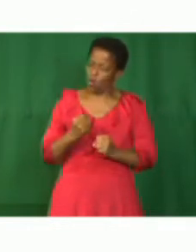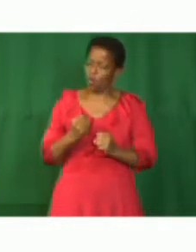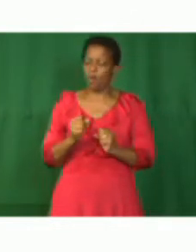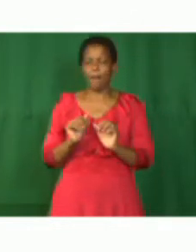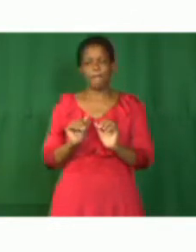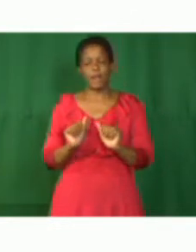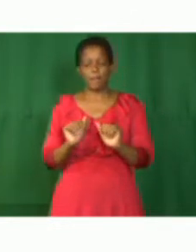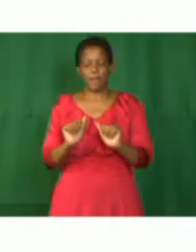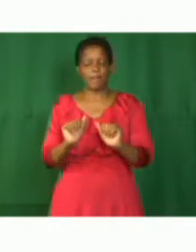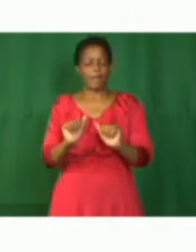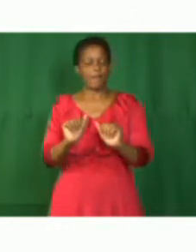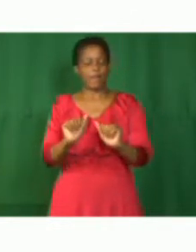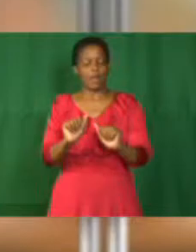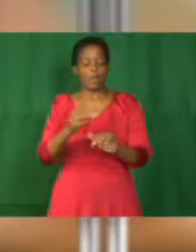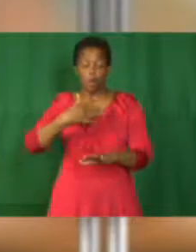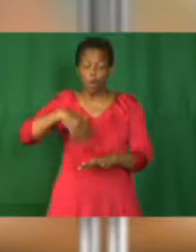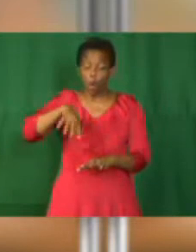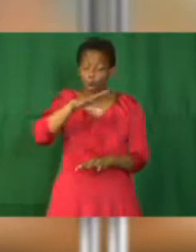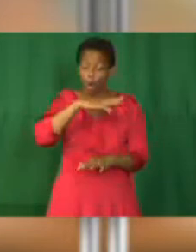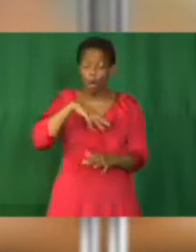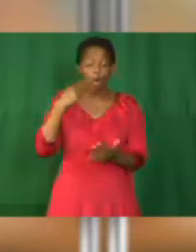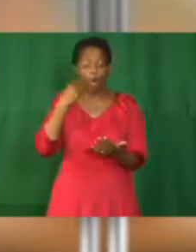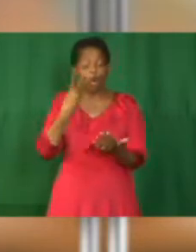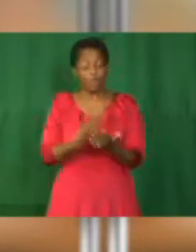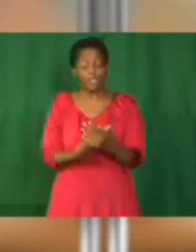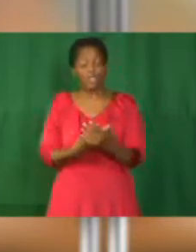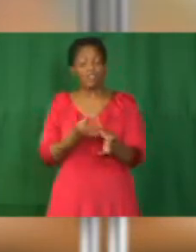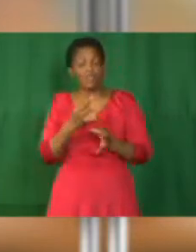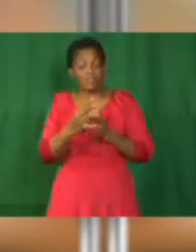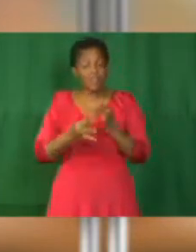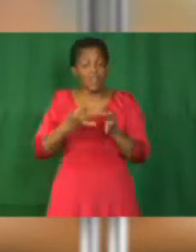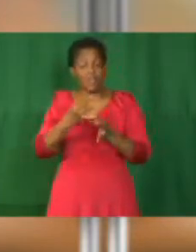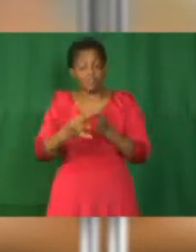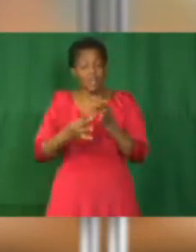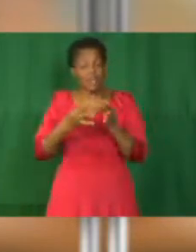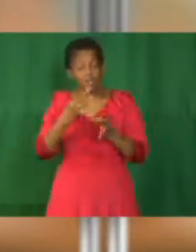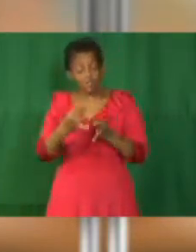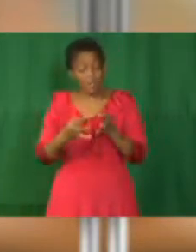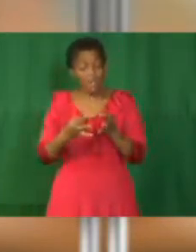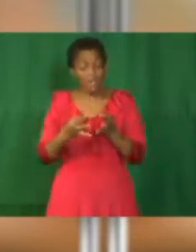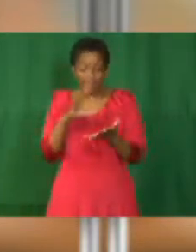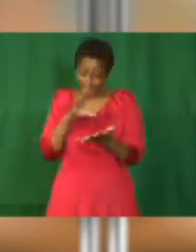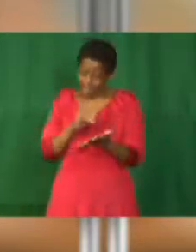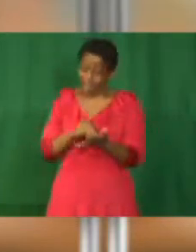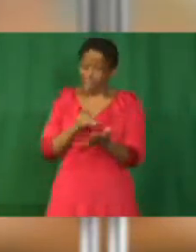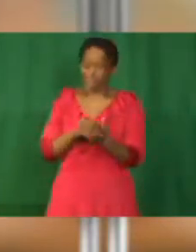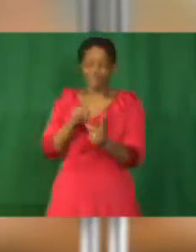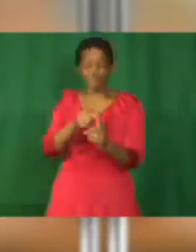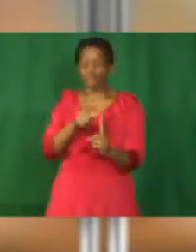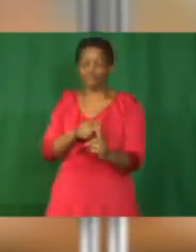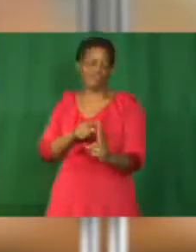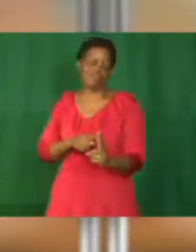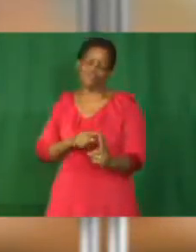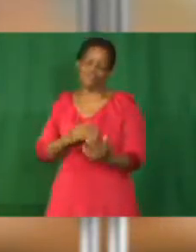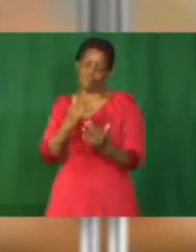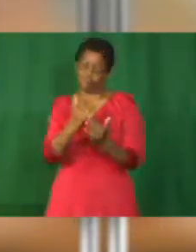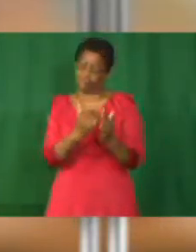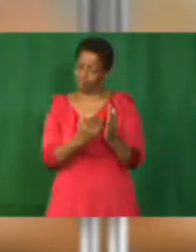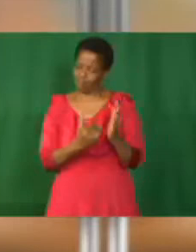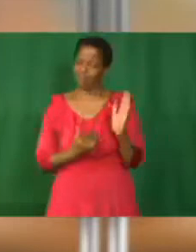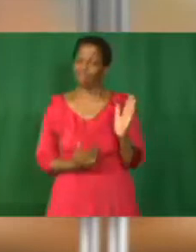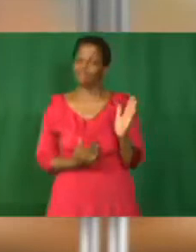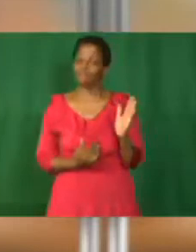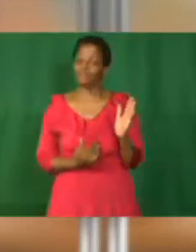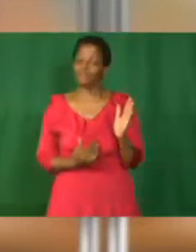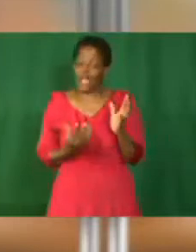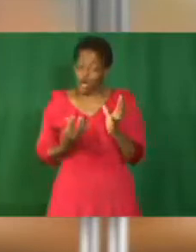that Peter mentioned. The fact that he had to have been with them from the baptism of John up to the